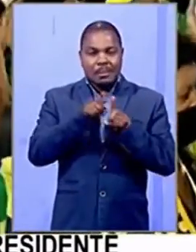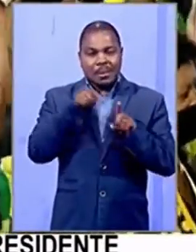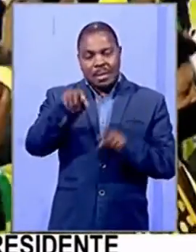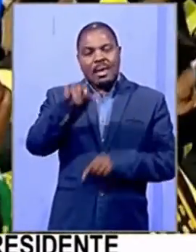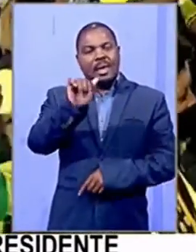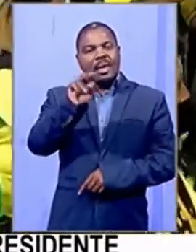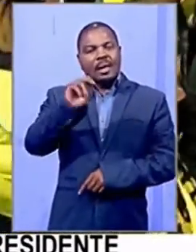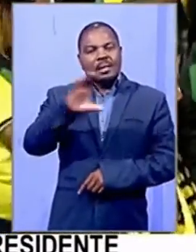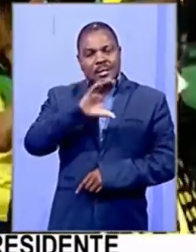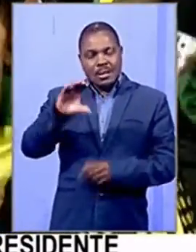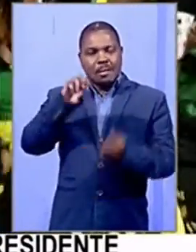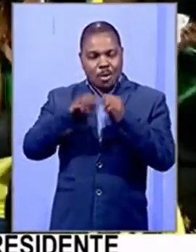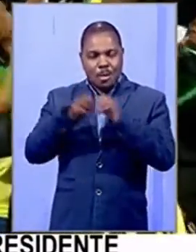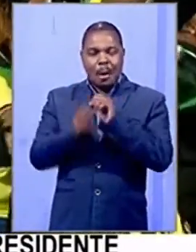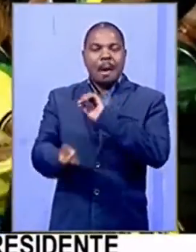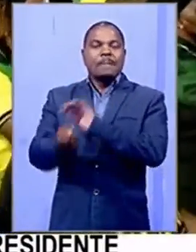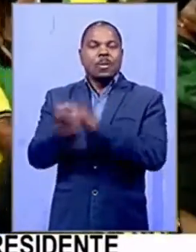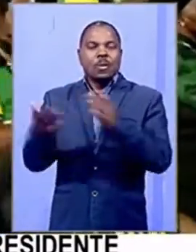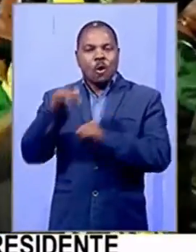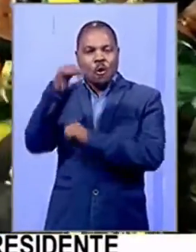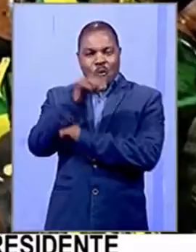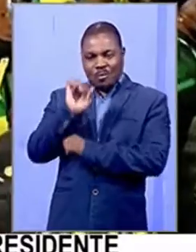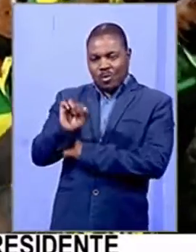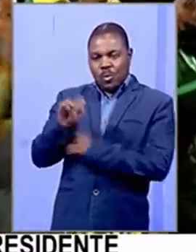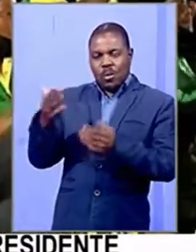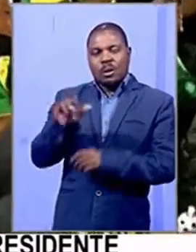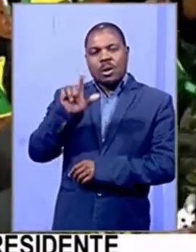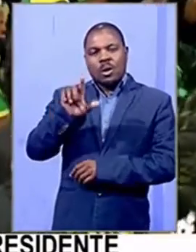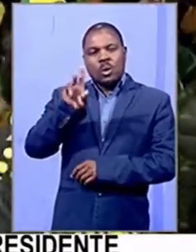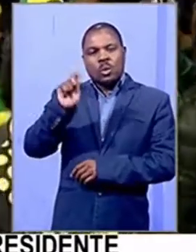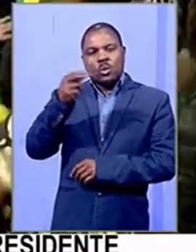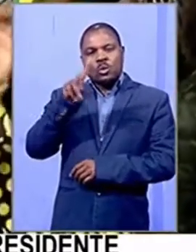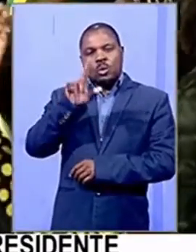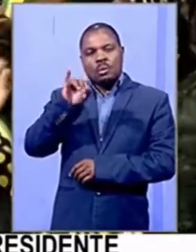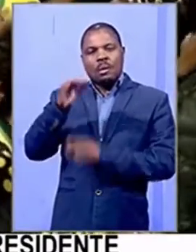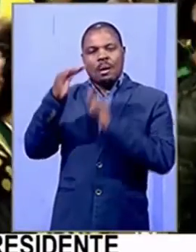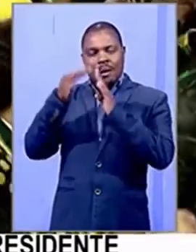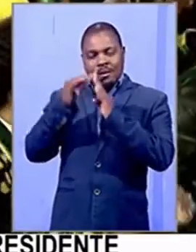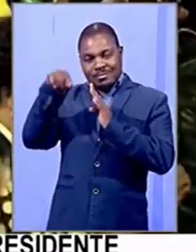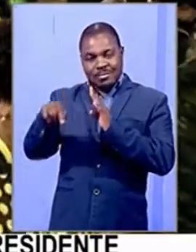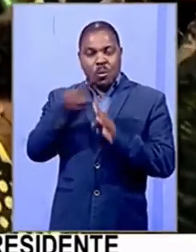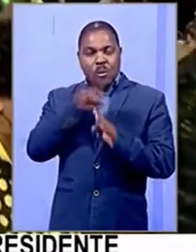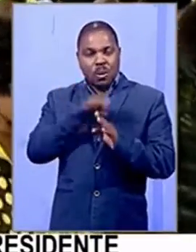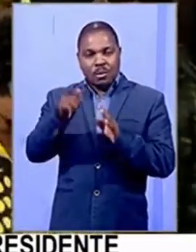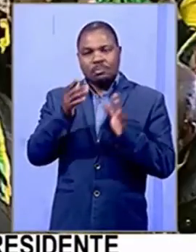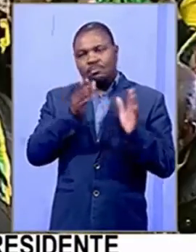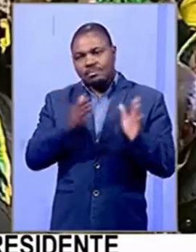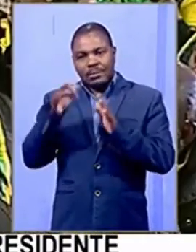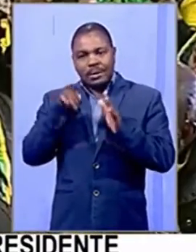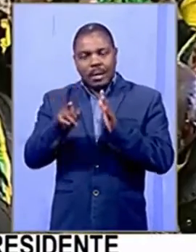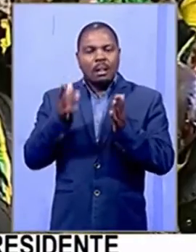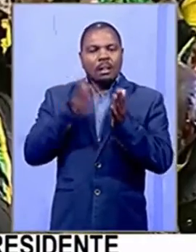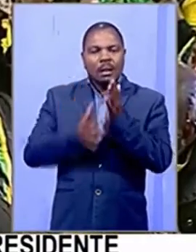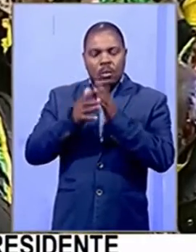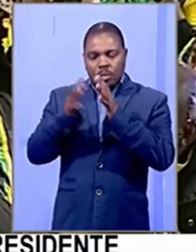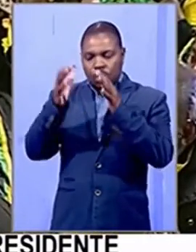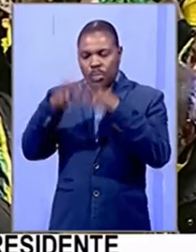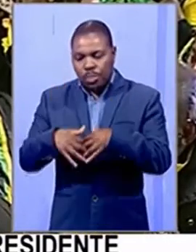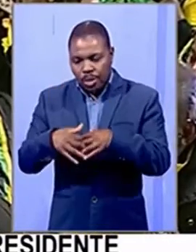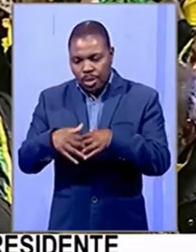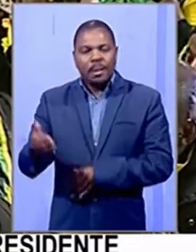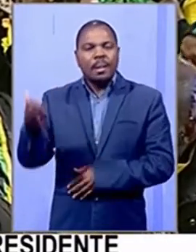o busang kwa dikantoro kgolo tsa yone tsa Luthuli House mono Johannesburg mo dithulaganyo tsa mafaratlhatlha di ileng tsa phutlhama mo bekeng